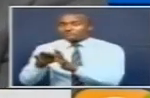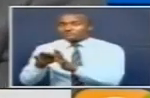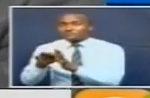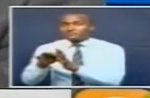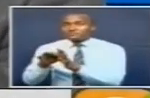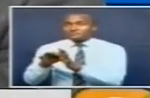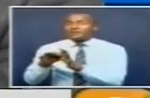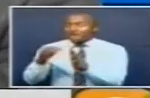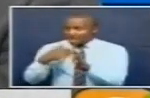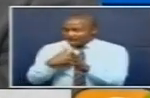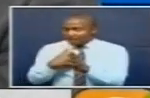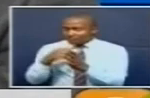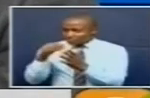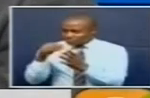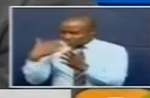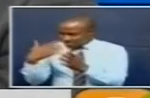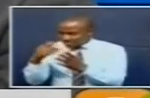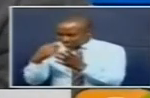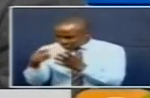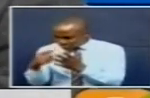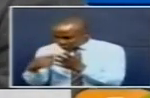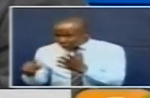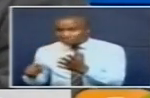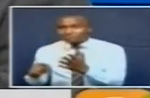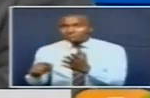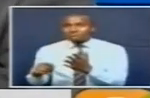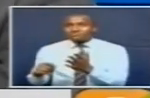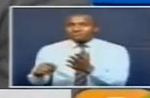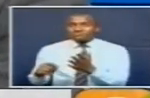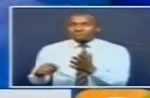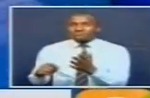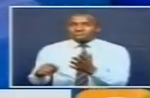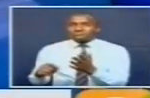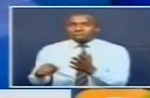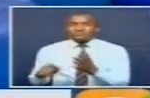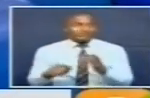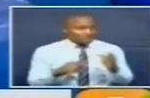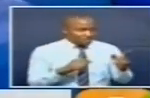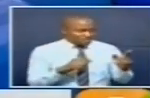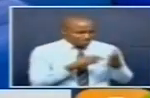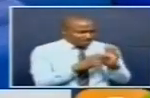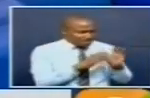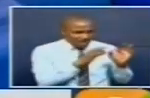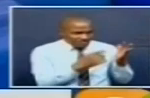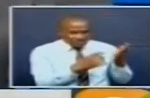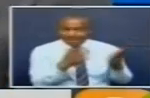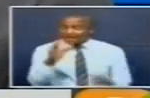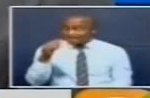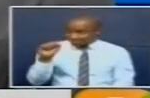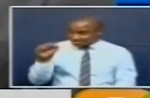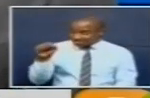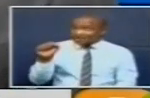record tracking the number of ballot papers. That cannot be foolproof, can it? As the technology should be, isn't it? No, I mean, I think